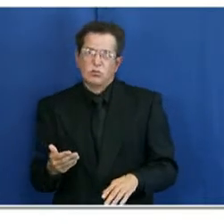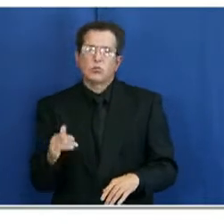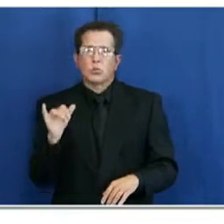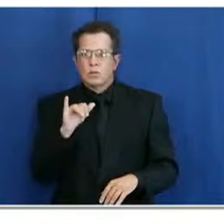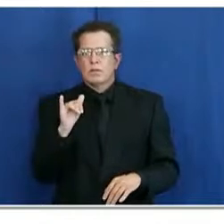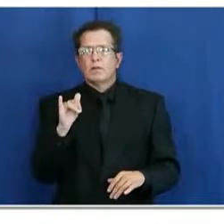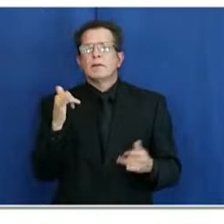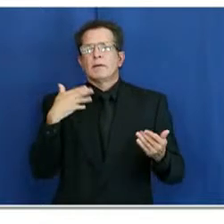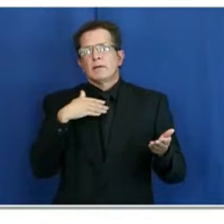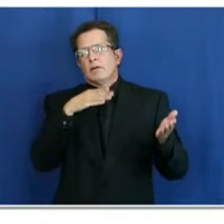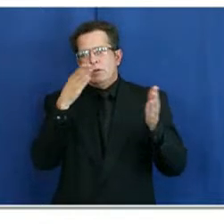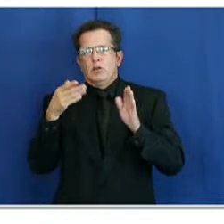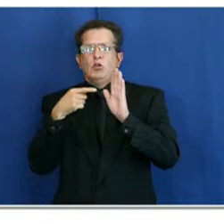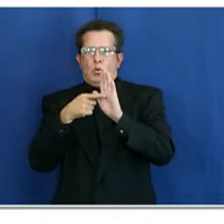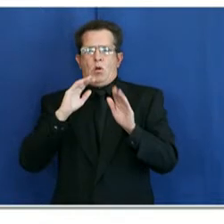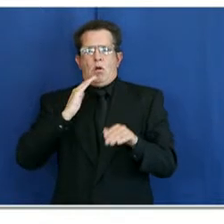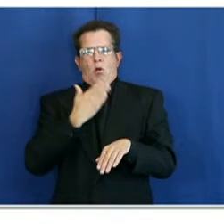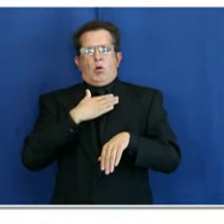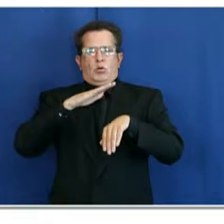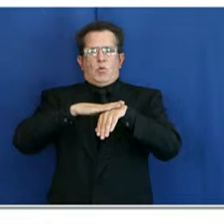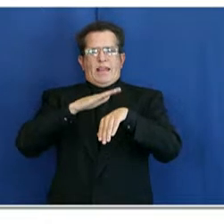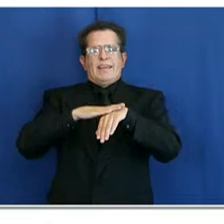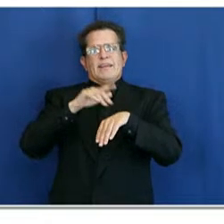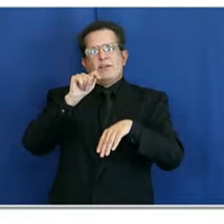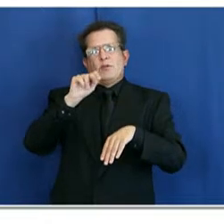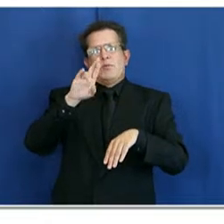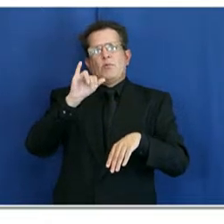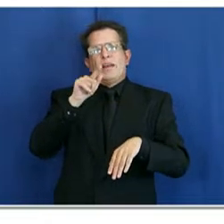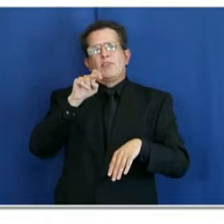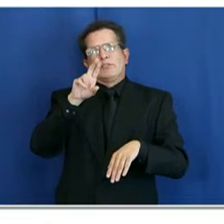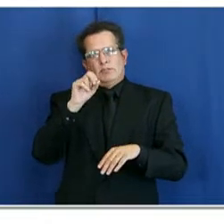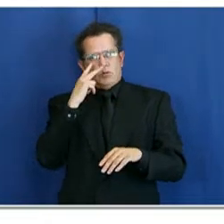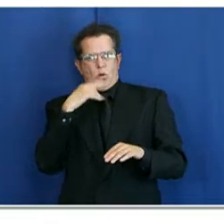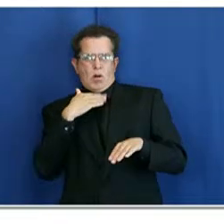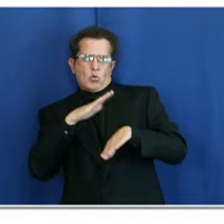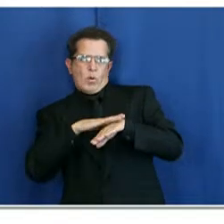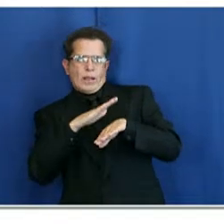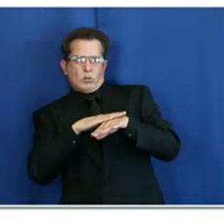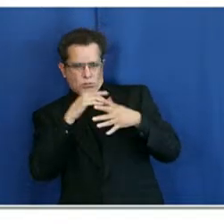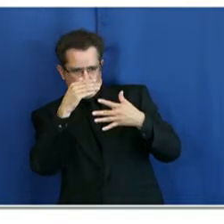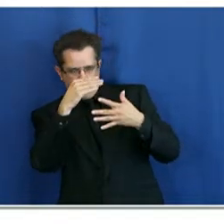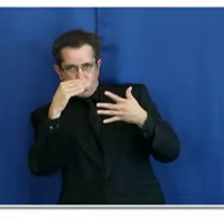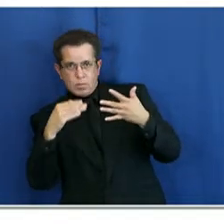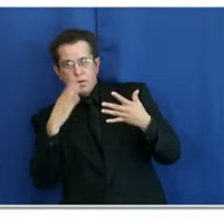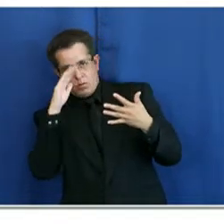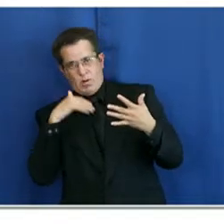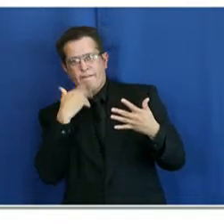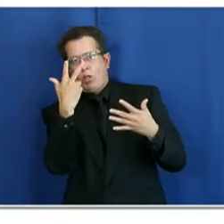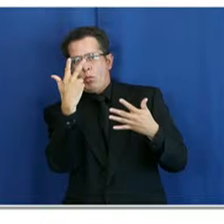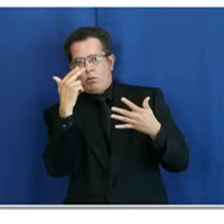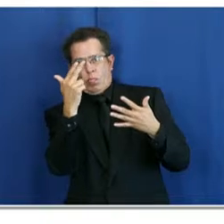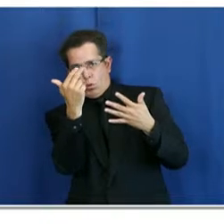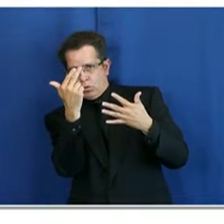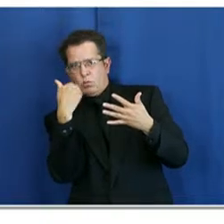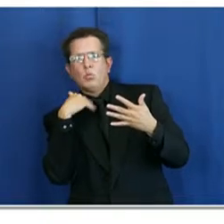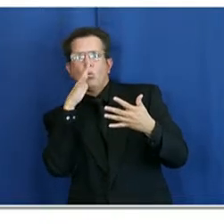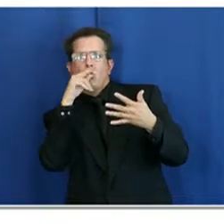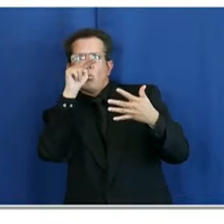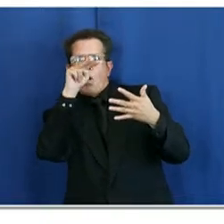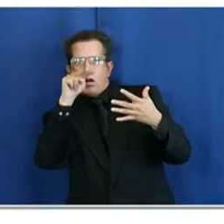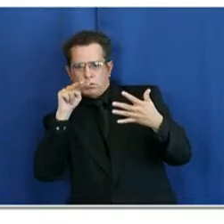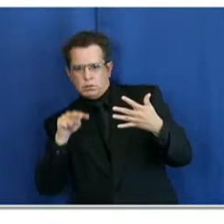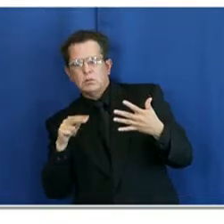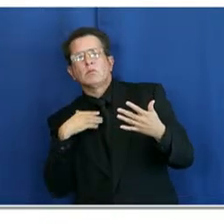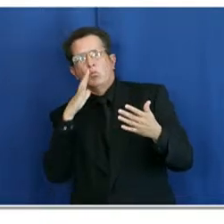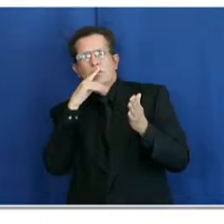on to our triggers. As everyone is aware that we have 13 triggers, we're going to talk about